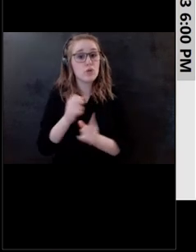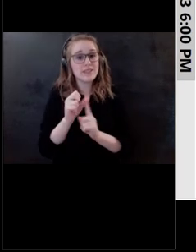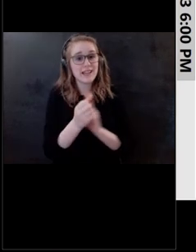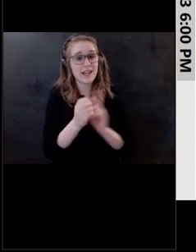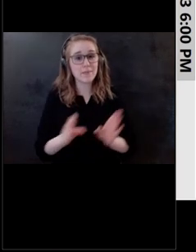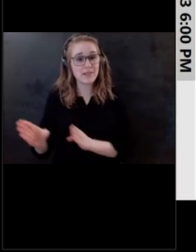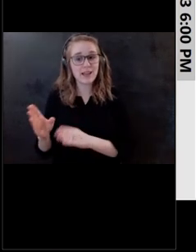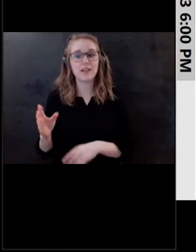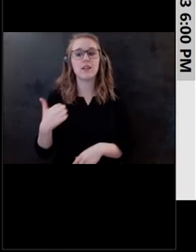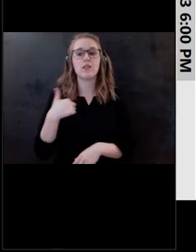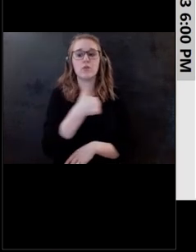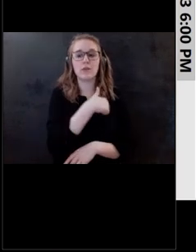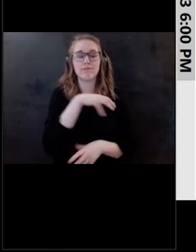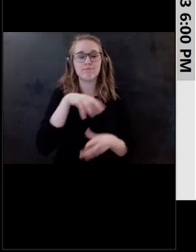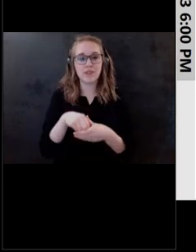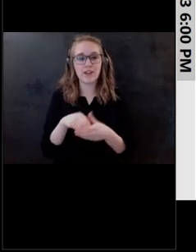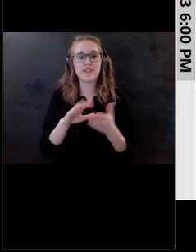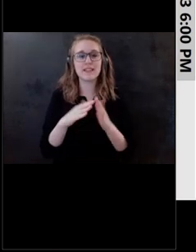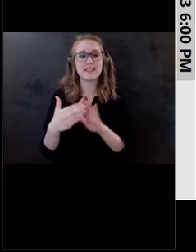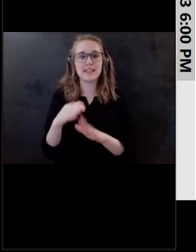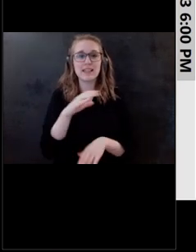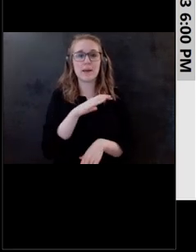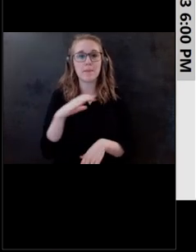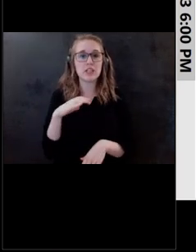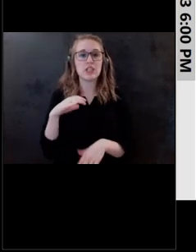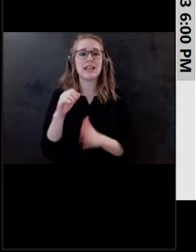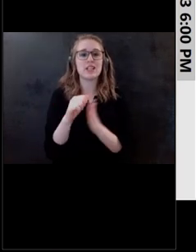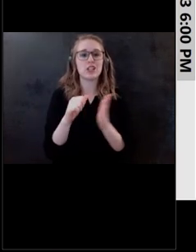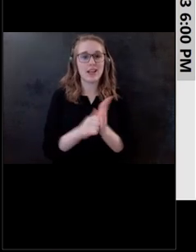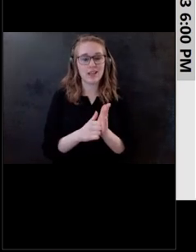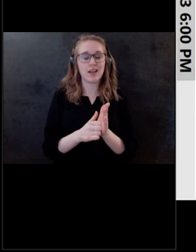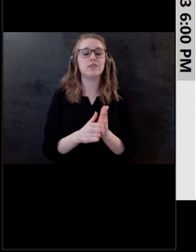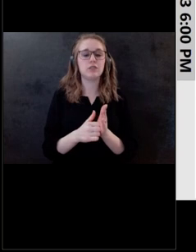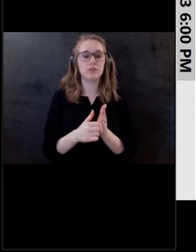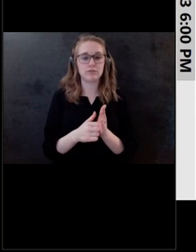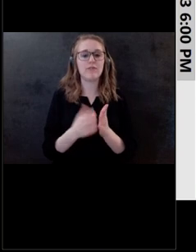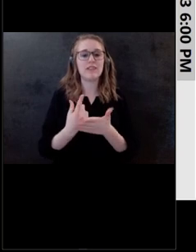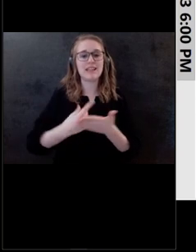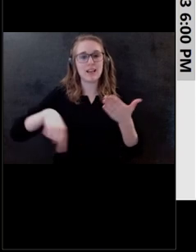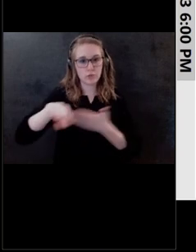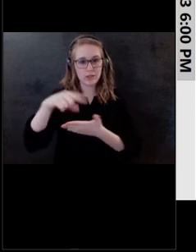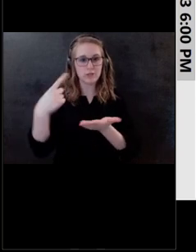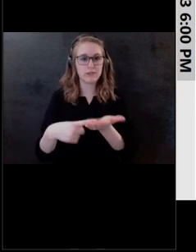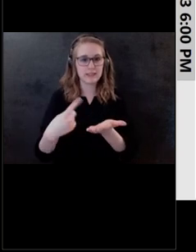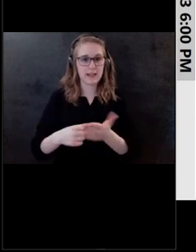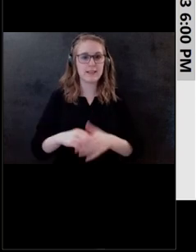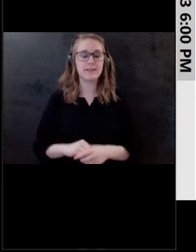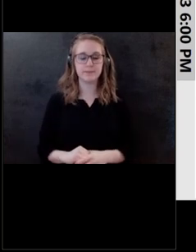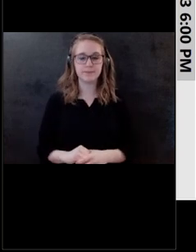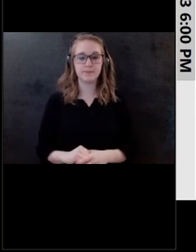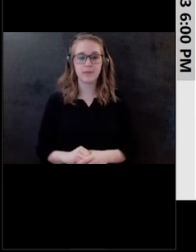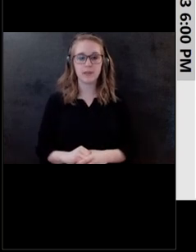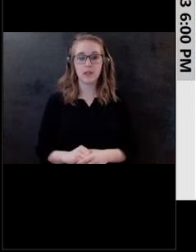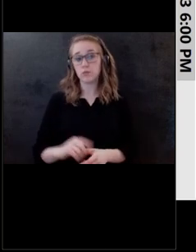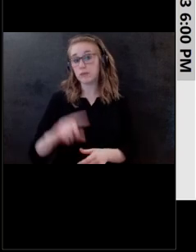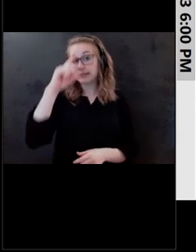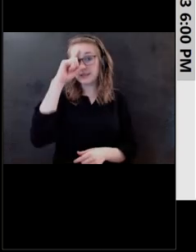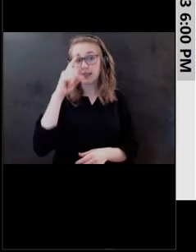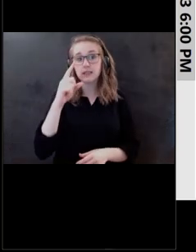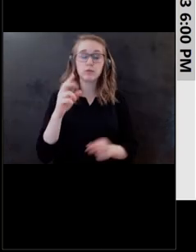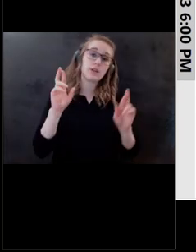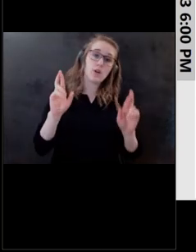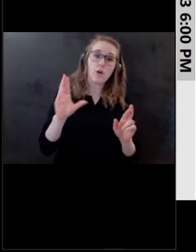are on the City Commission agenda for next week to go over that with the City Commission. Which